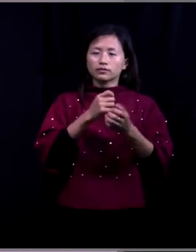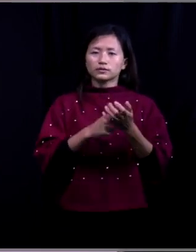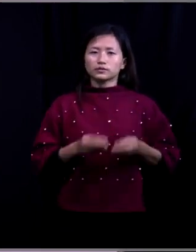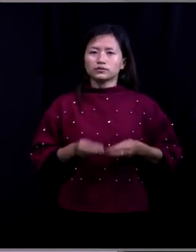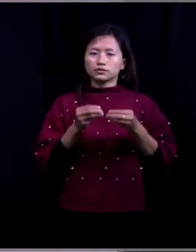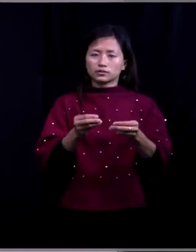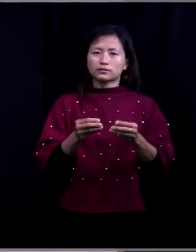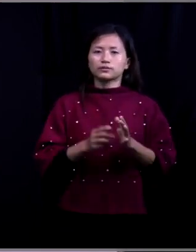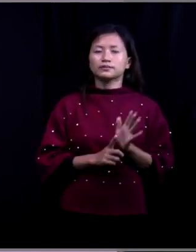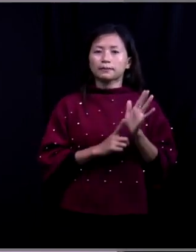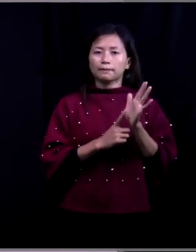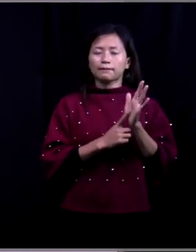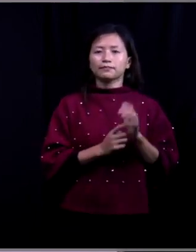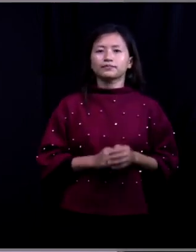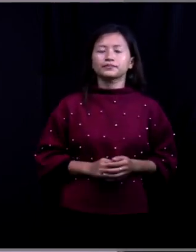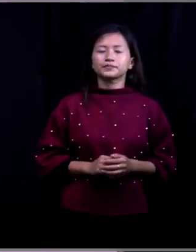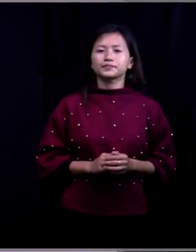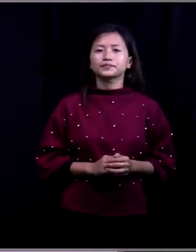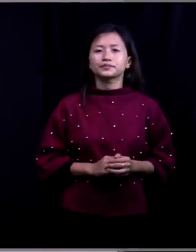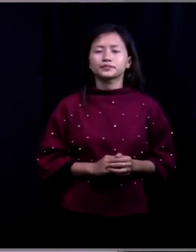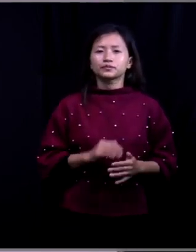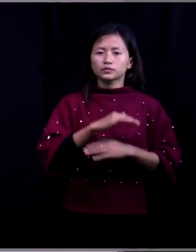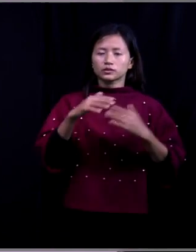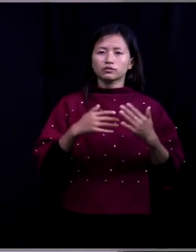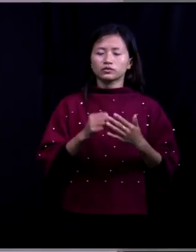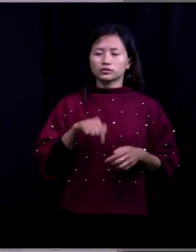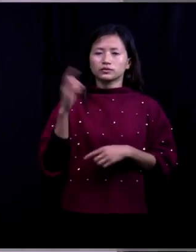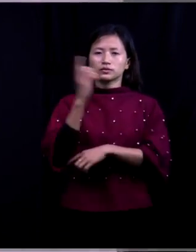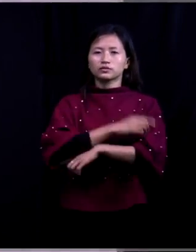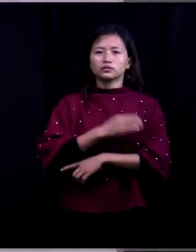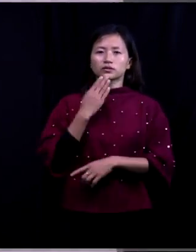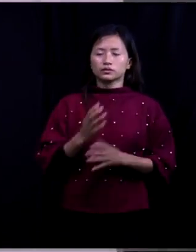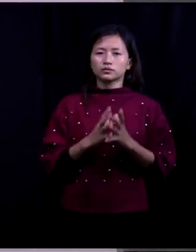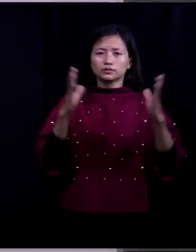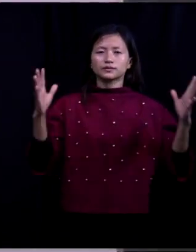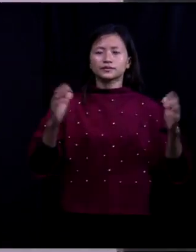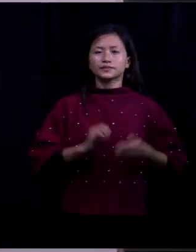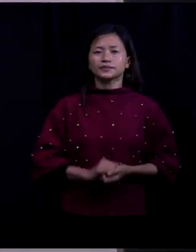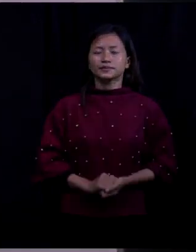a given sample of an element or a compound. That is all for today. Thank you so much.